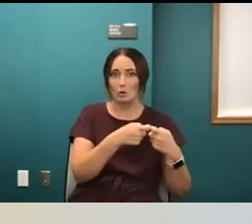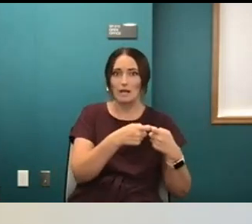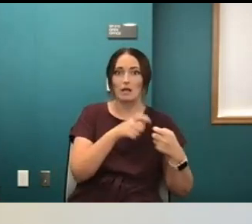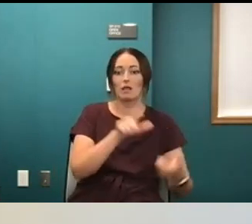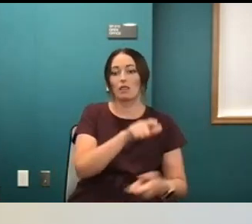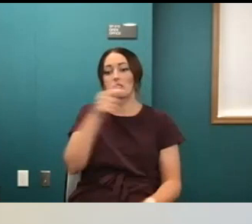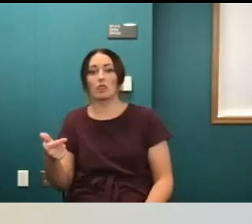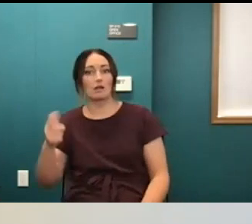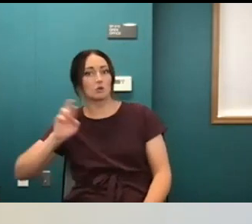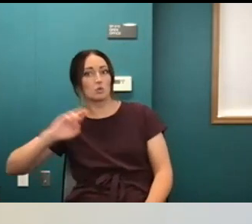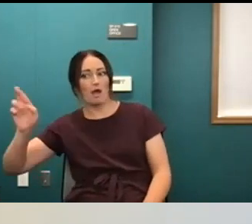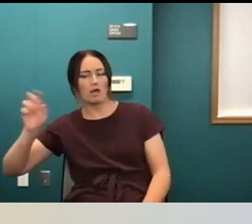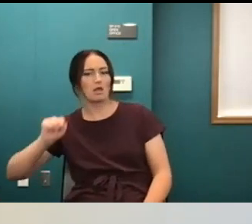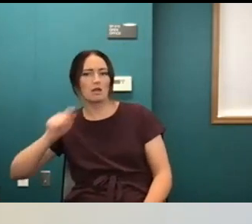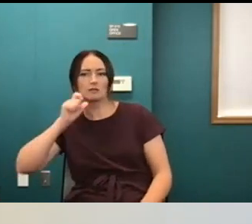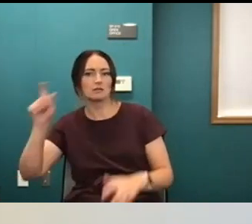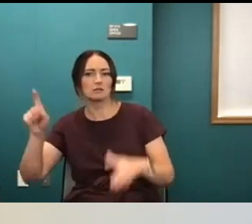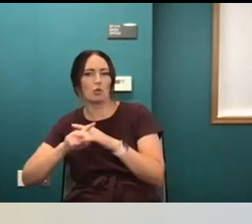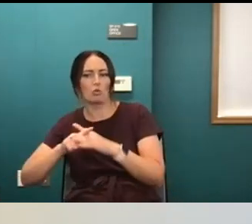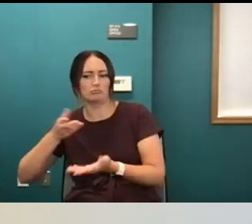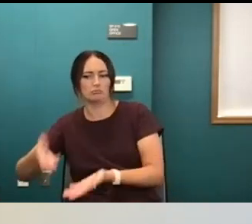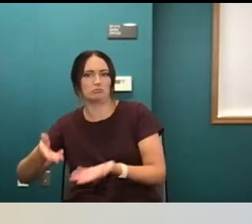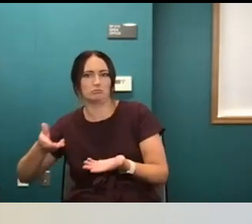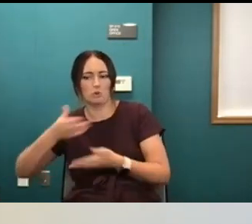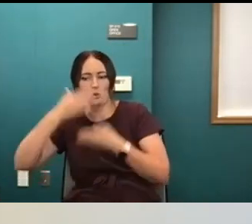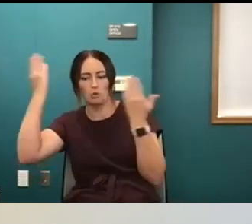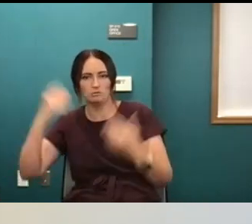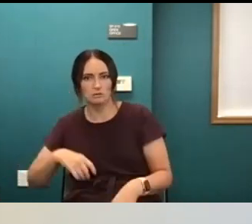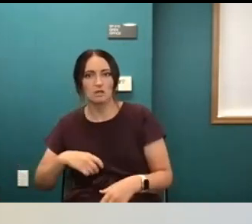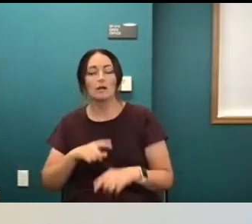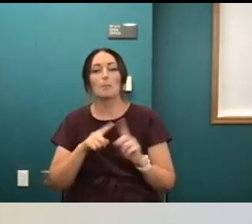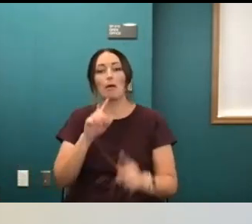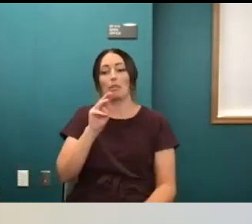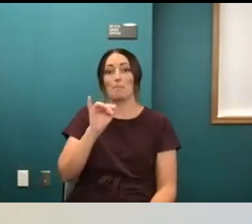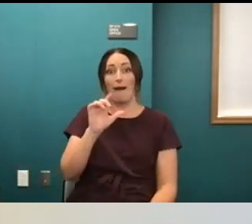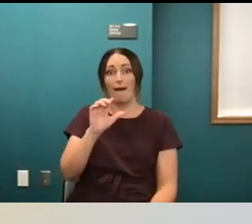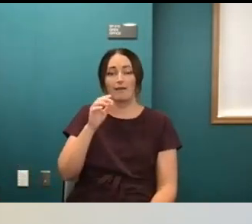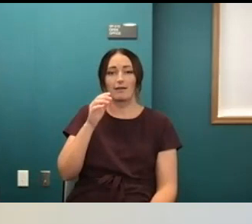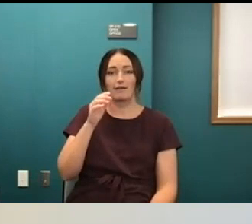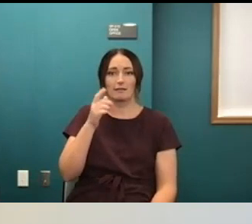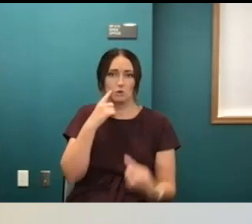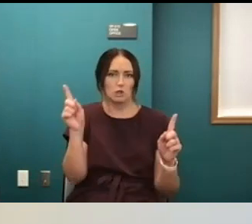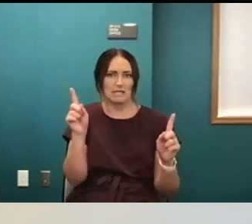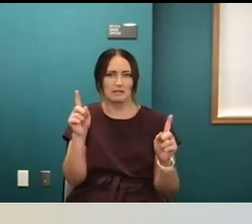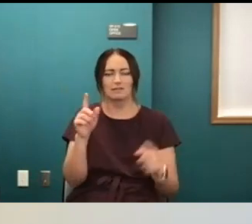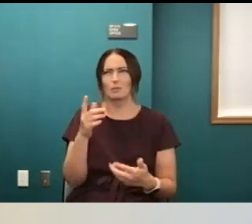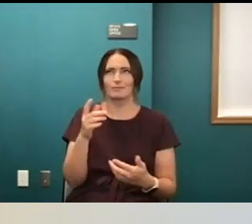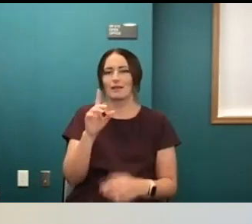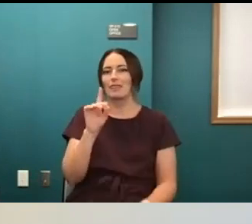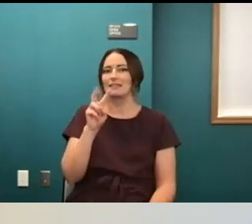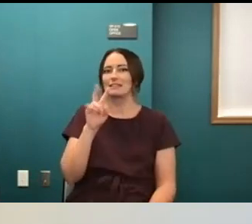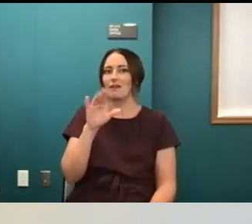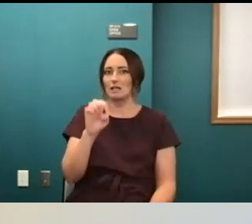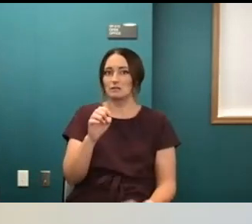It won't show that it's even there. But his microphones on his processor are working. So the device is turning on, but it's